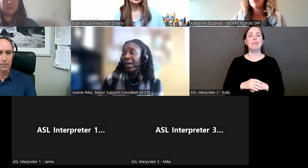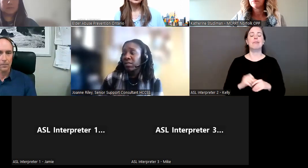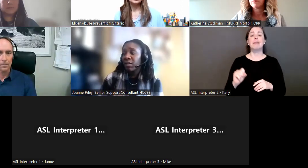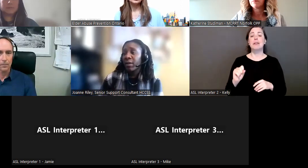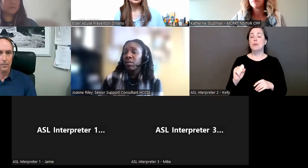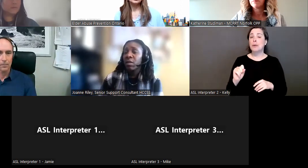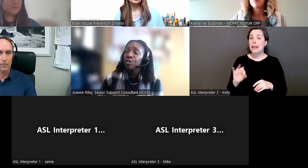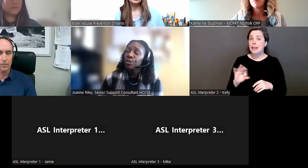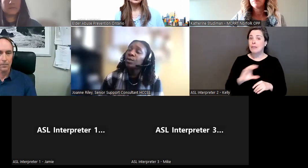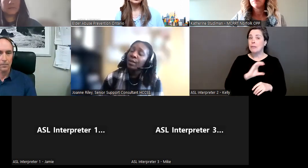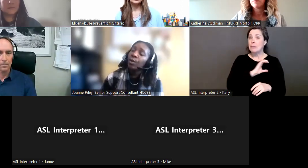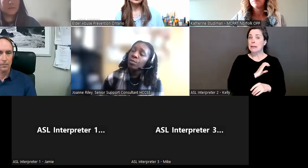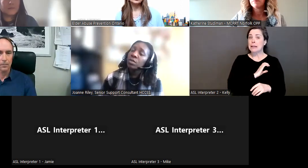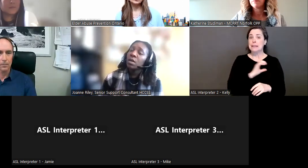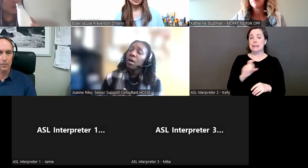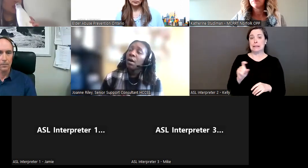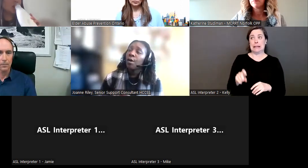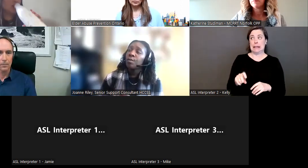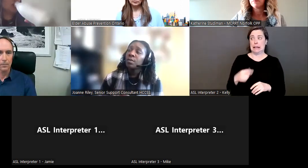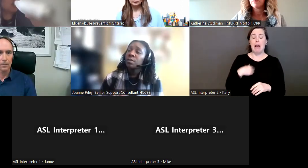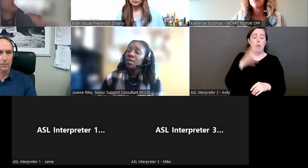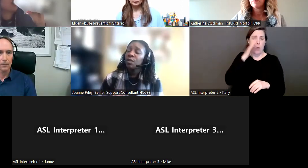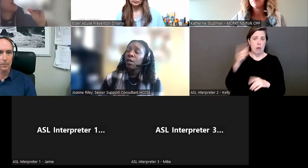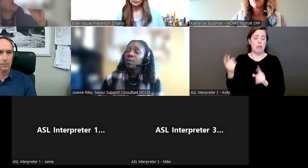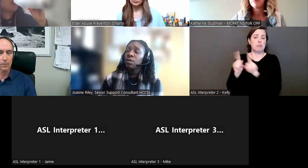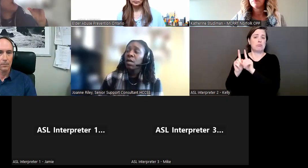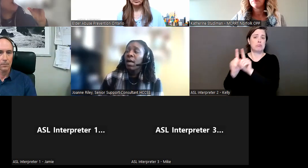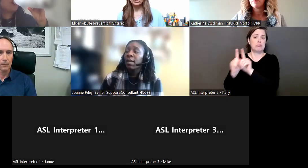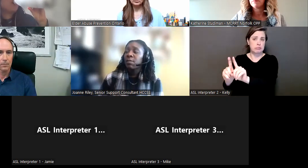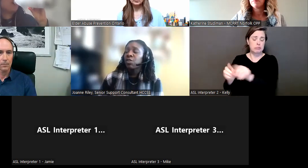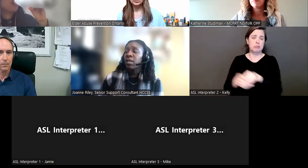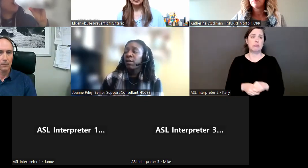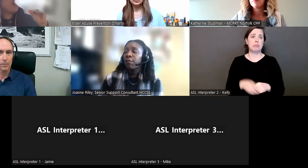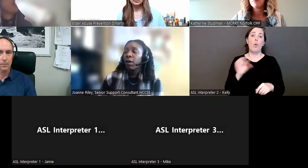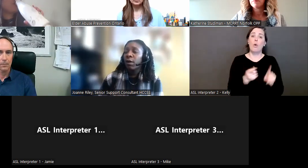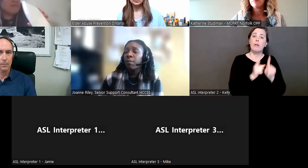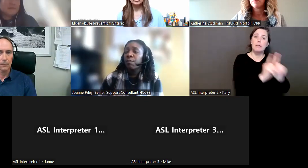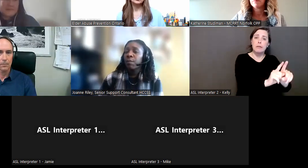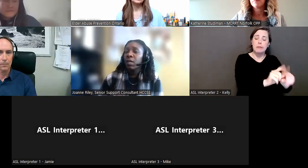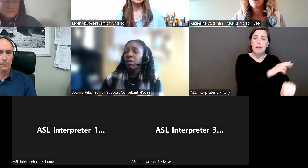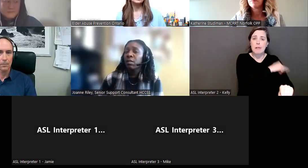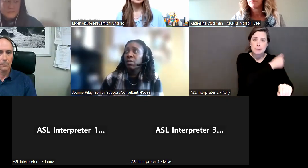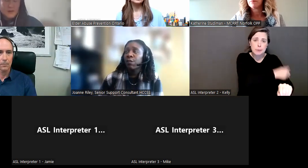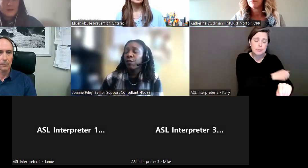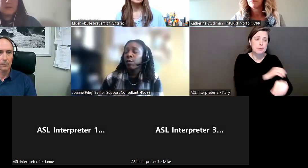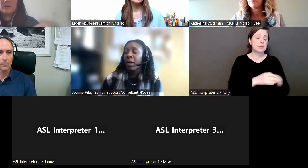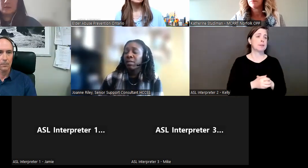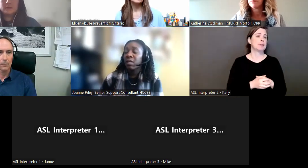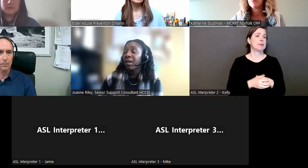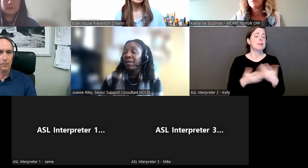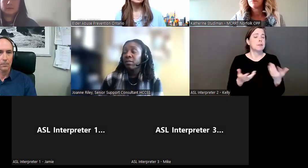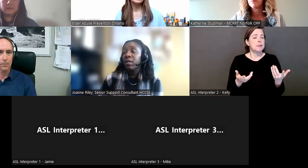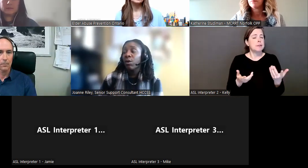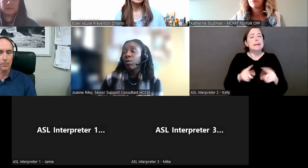police at times to client homes, sometimes in the hospital, and especially if it's confirmed that